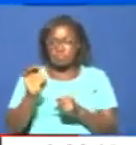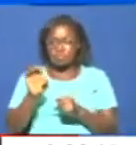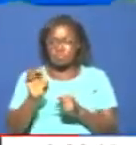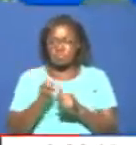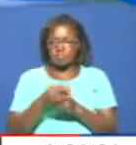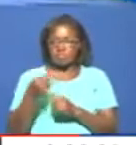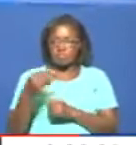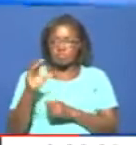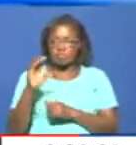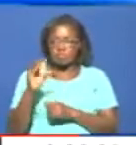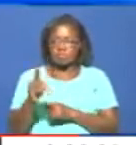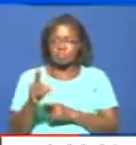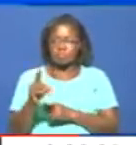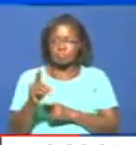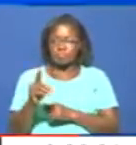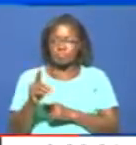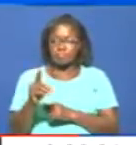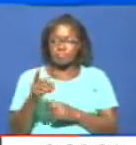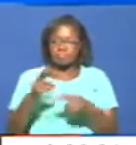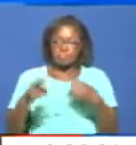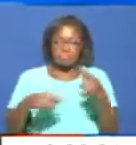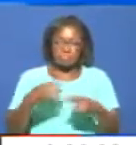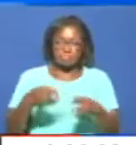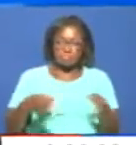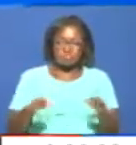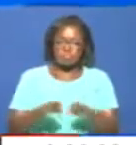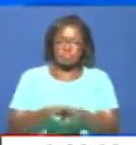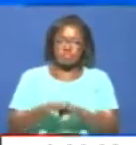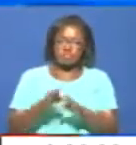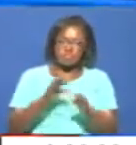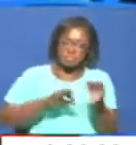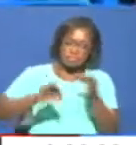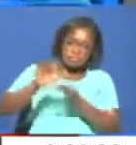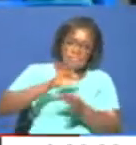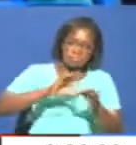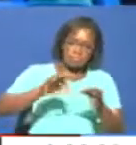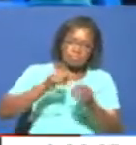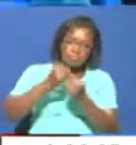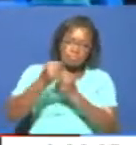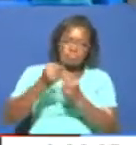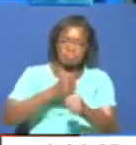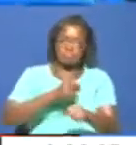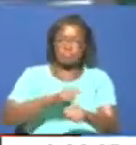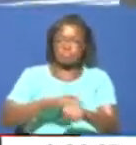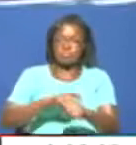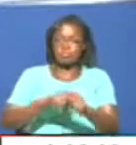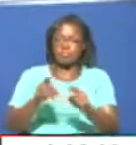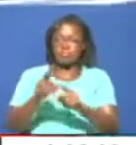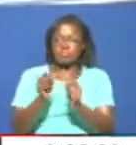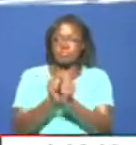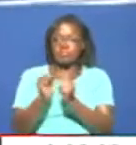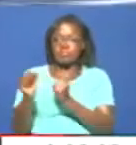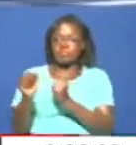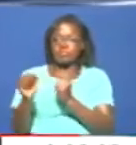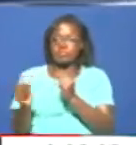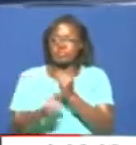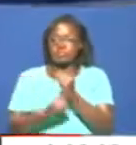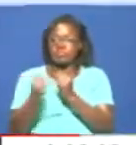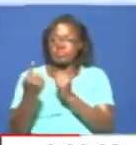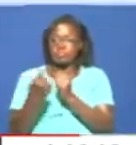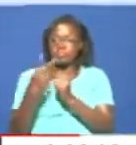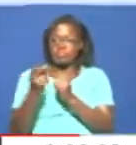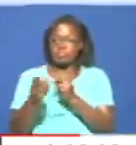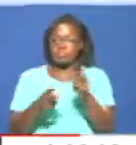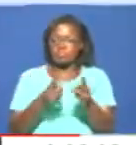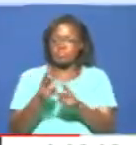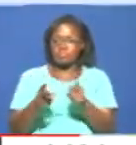has also said it's going to review the closure of the avocado harvesting season on the 15th of